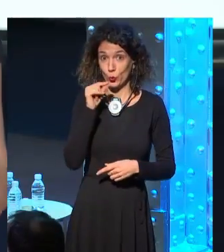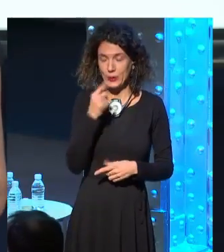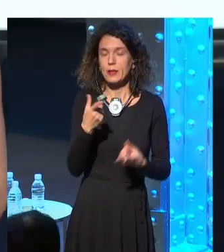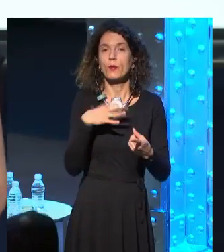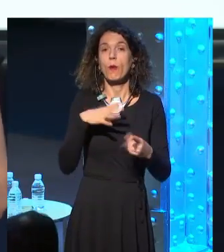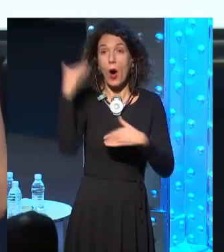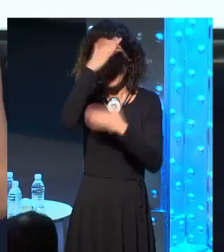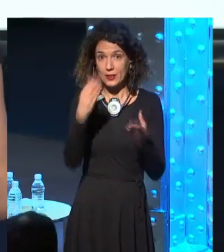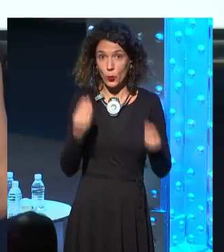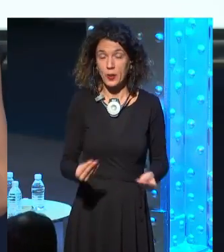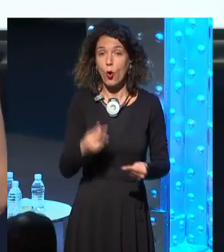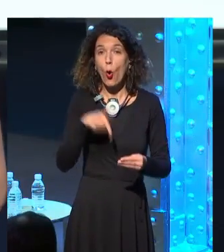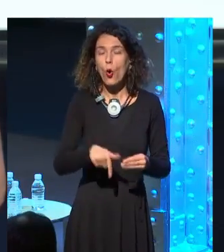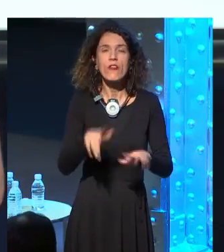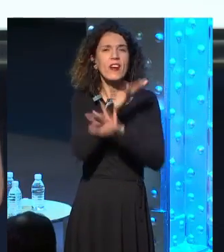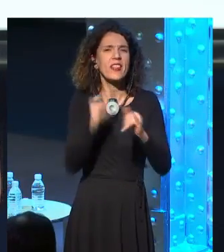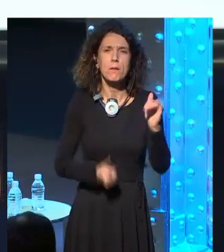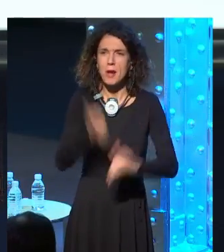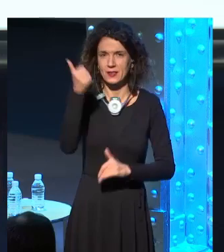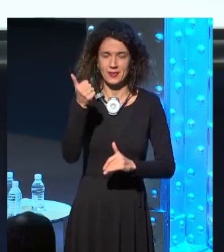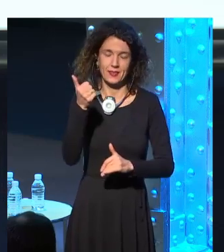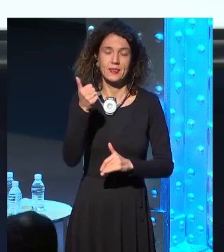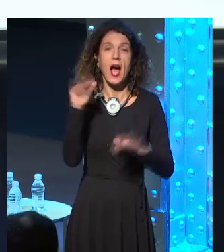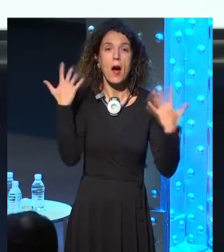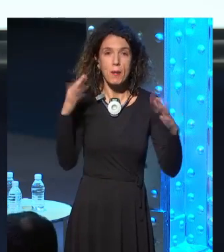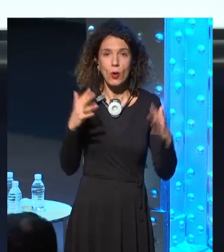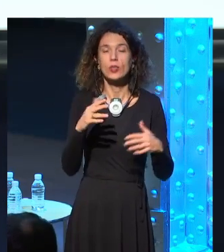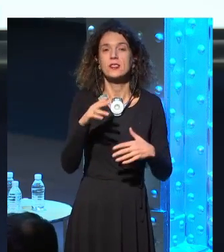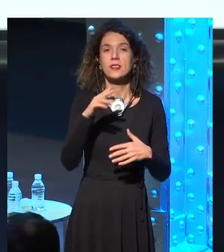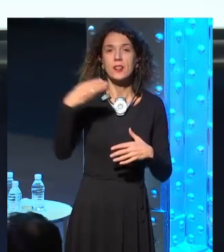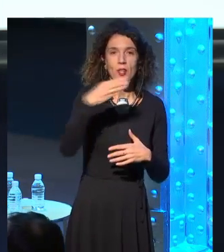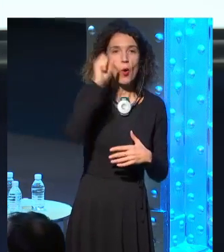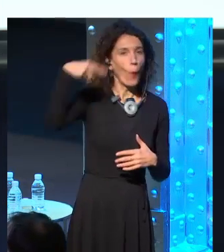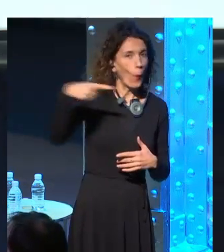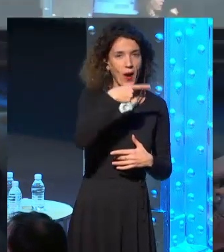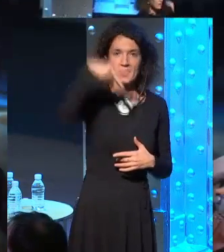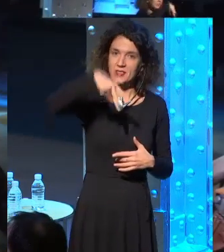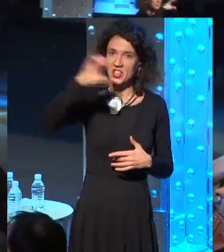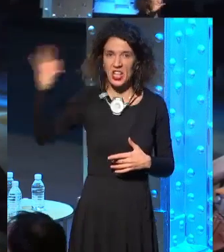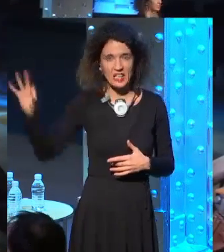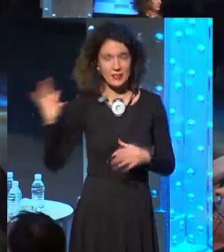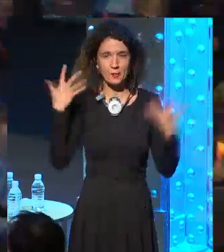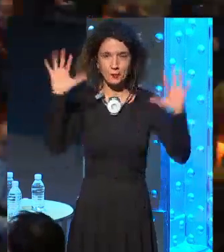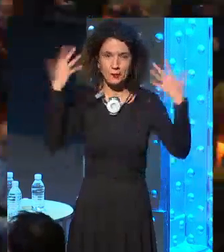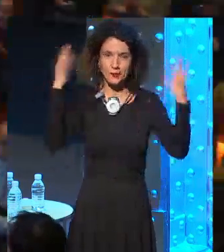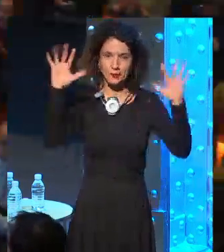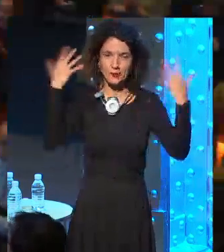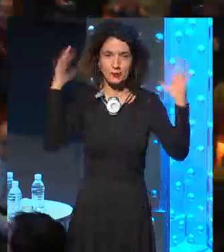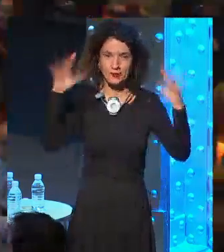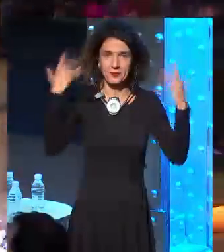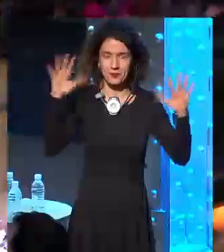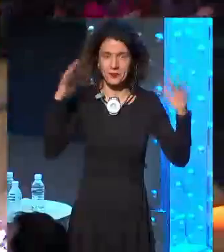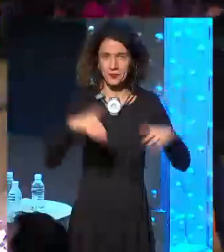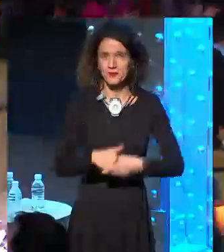evening, and please tweet away and pay a lot of attention. We're going to come out of this session